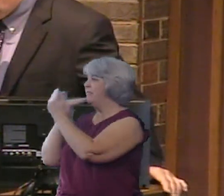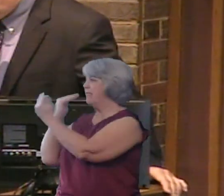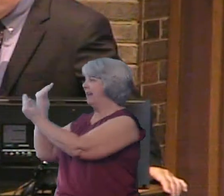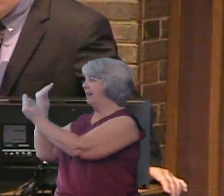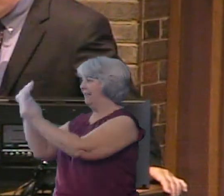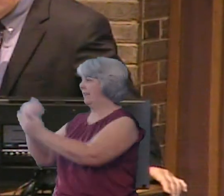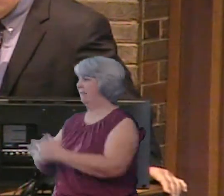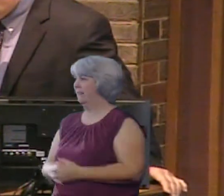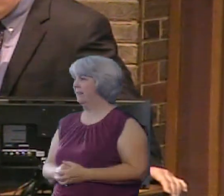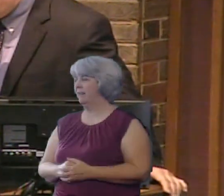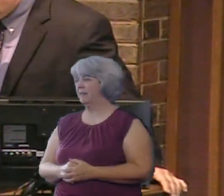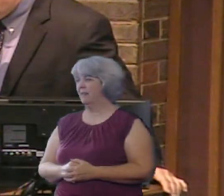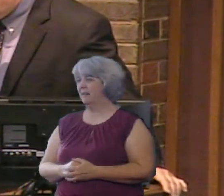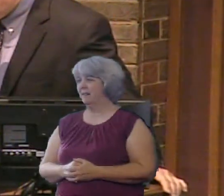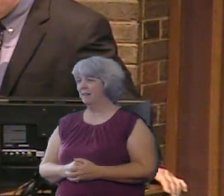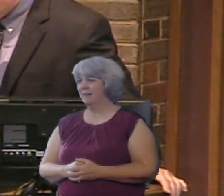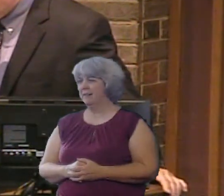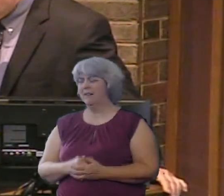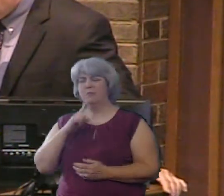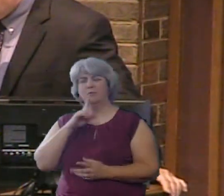Gratitude is such a great blessing.